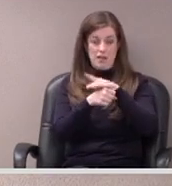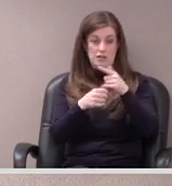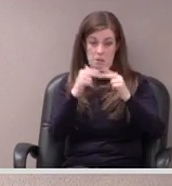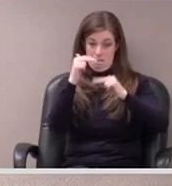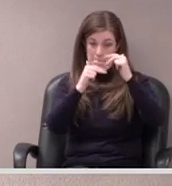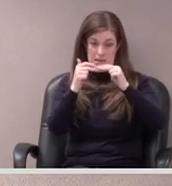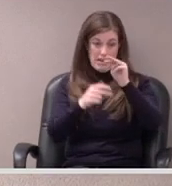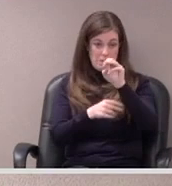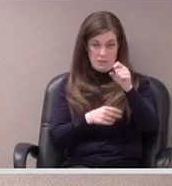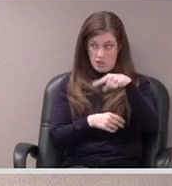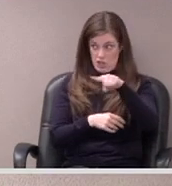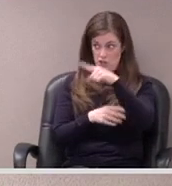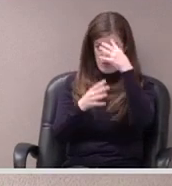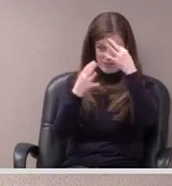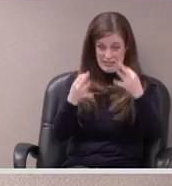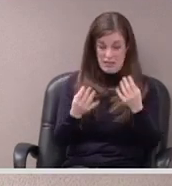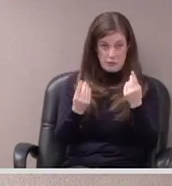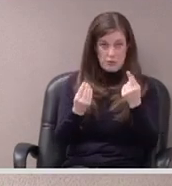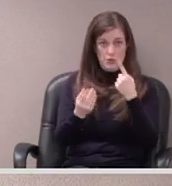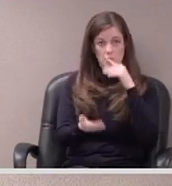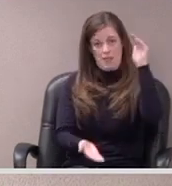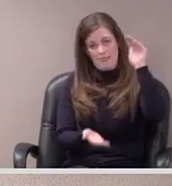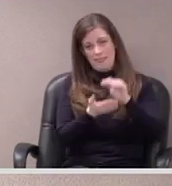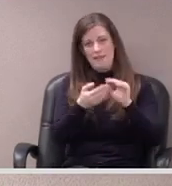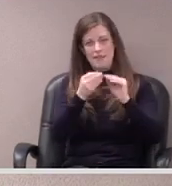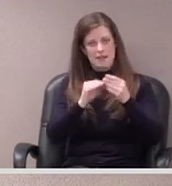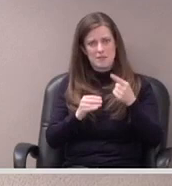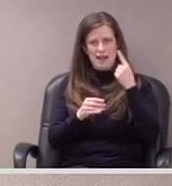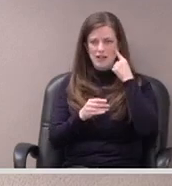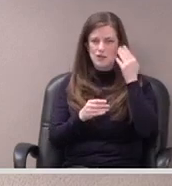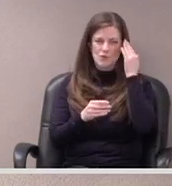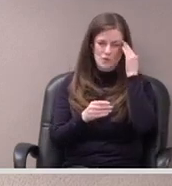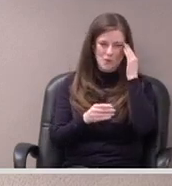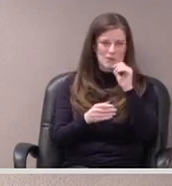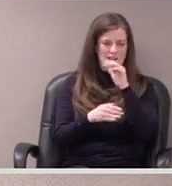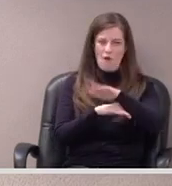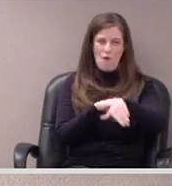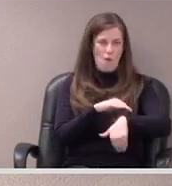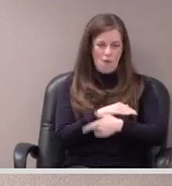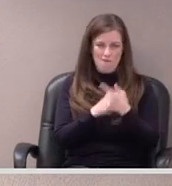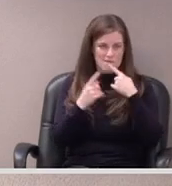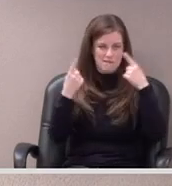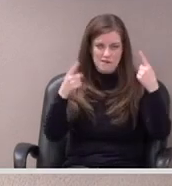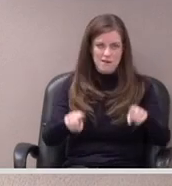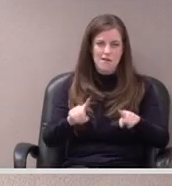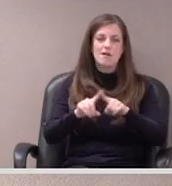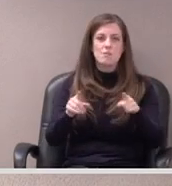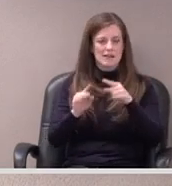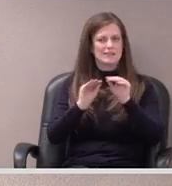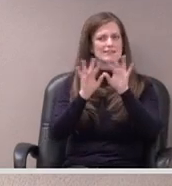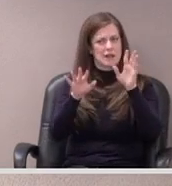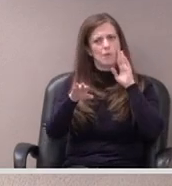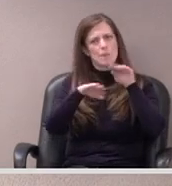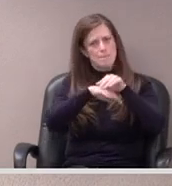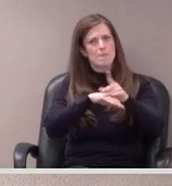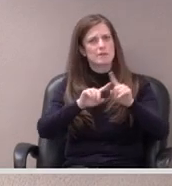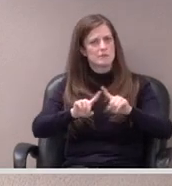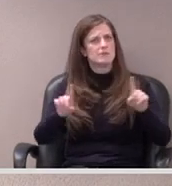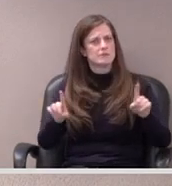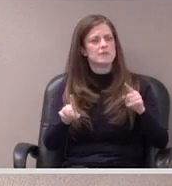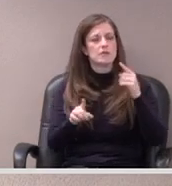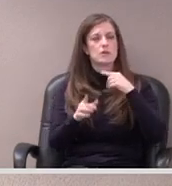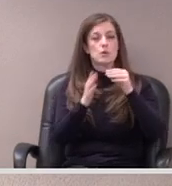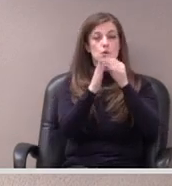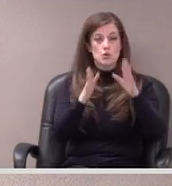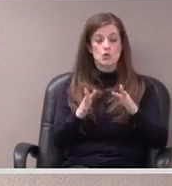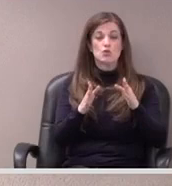that you all have decided to do will alleviate that. I know that's not an overnight decision, but clearly that's going to make a difference. I think student